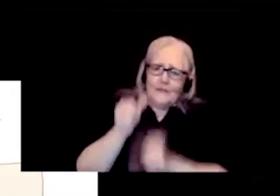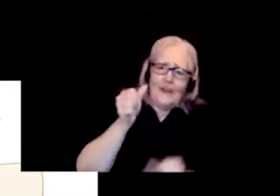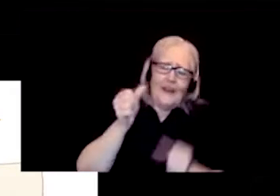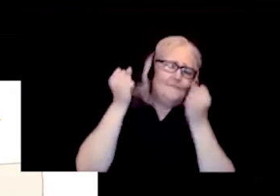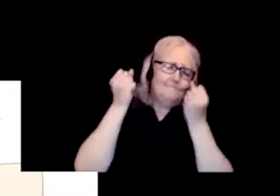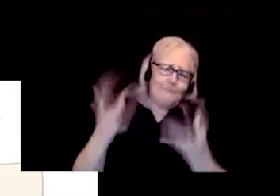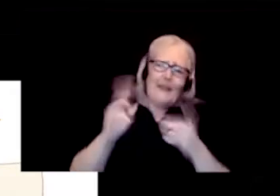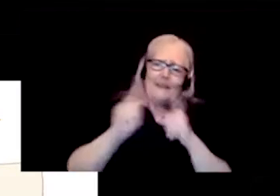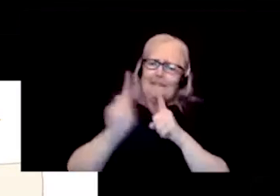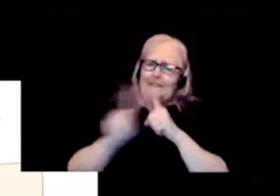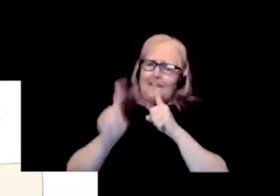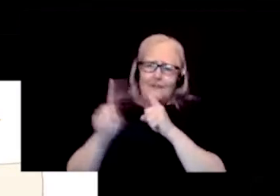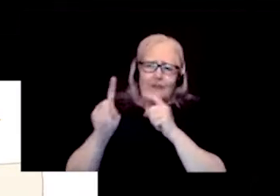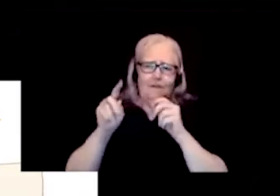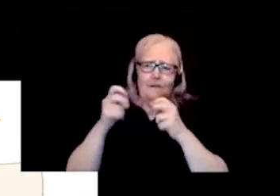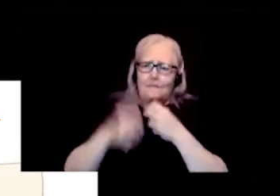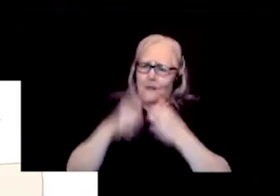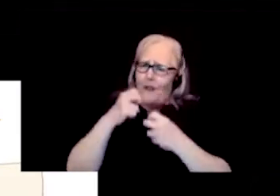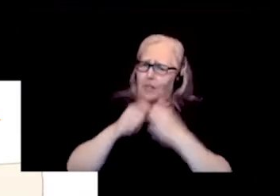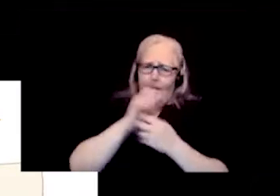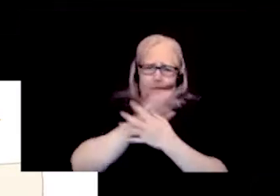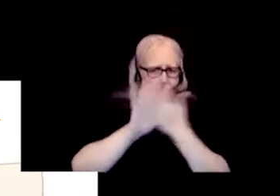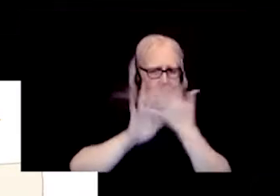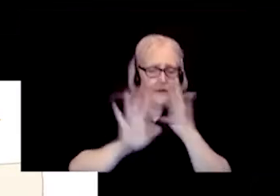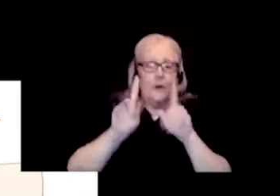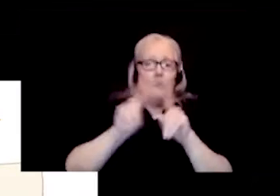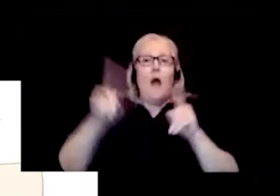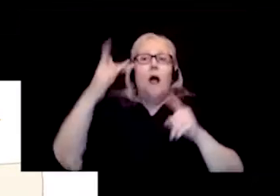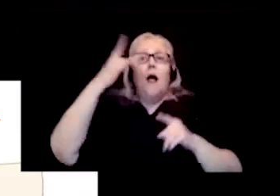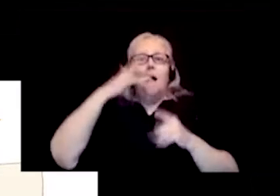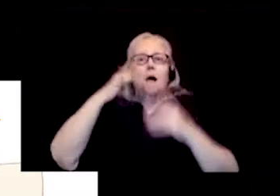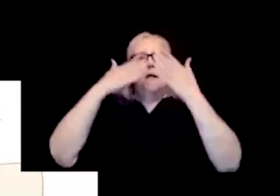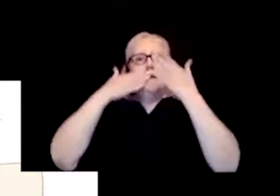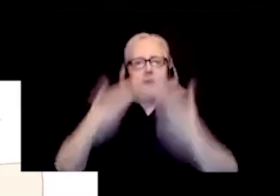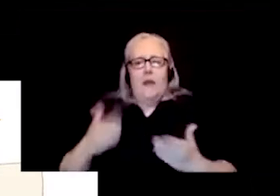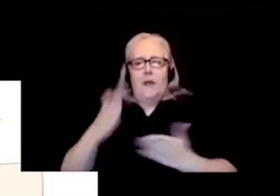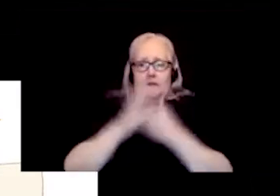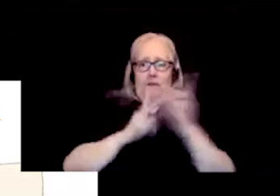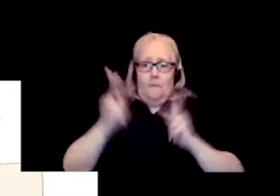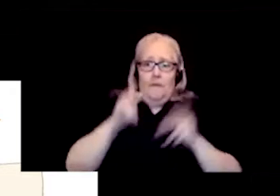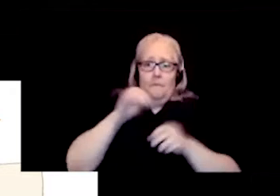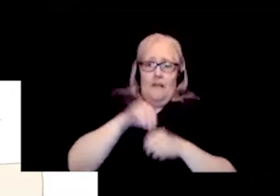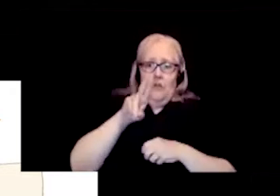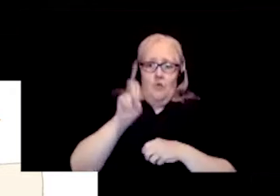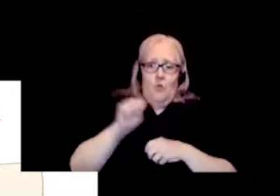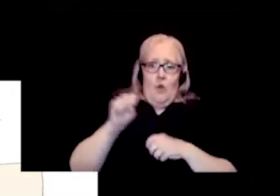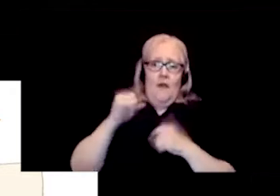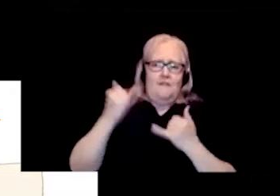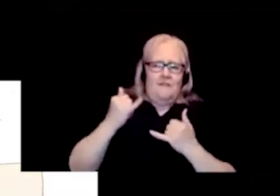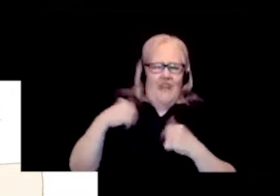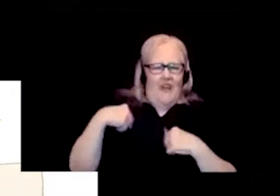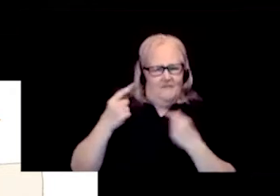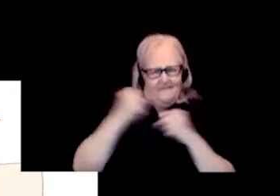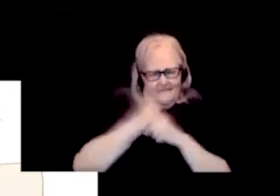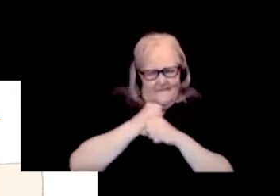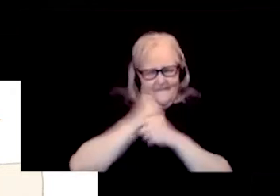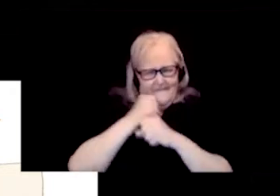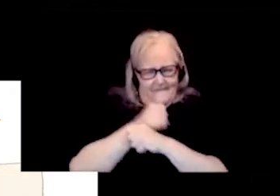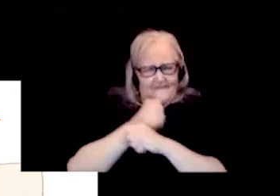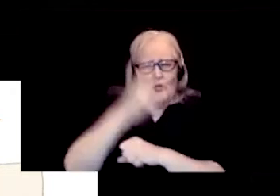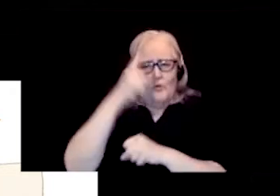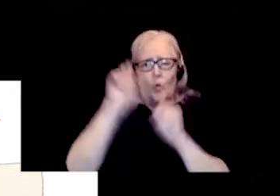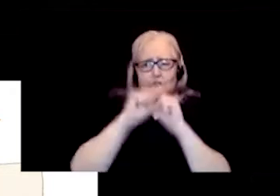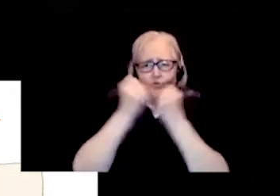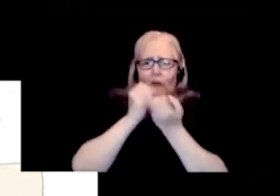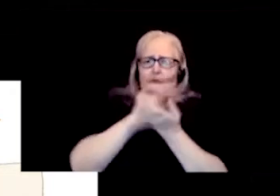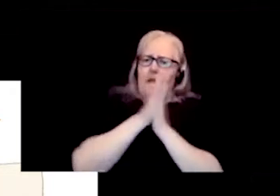Thankfully, there have been individuals in this country who have fought for a more equitable and inclusive society. In